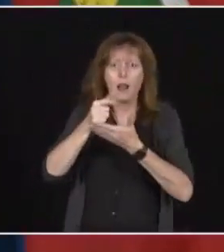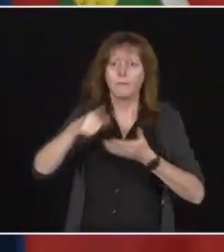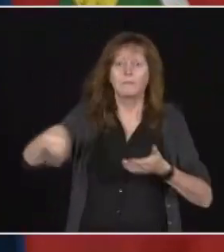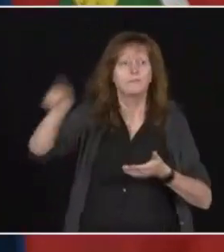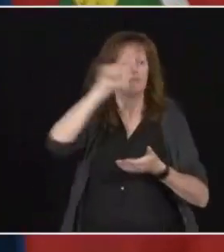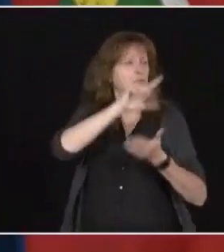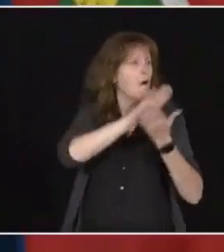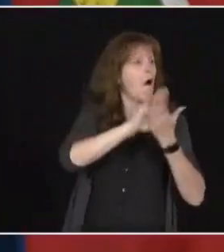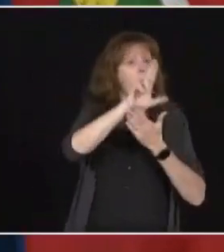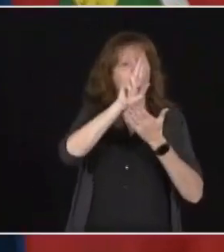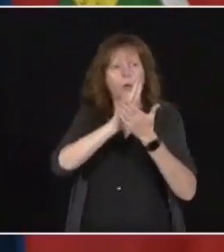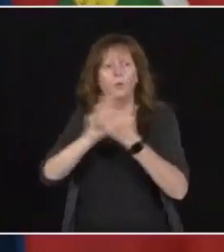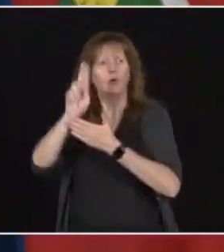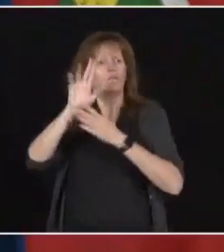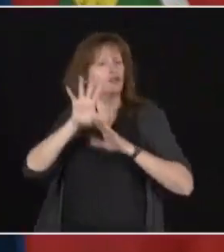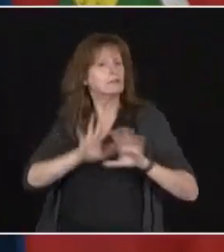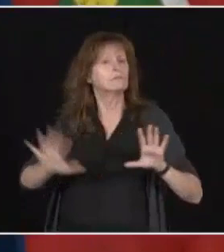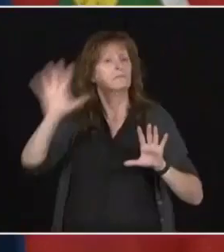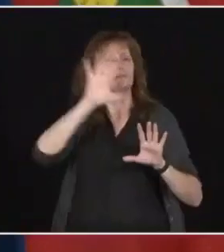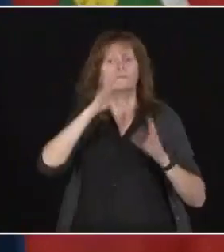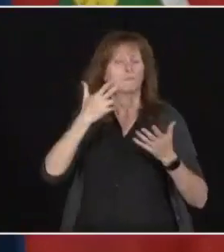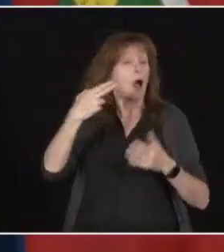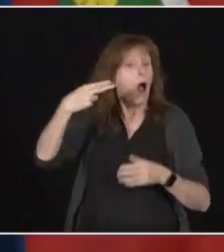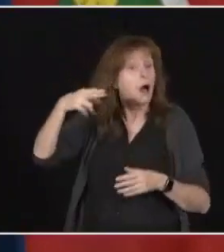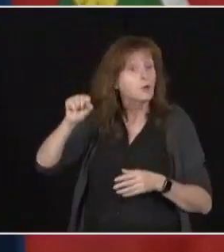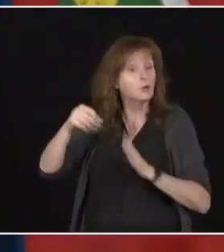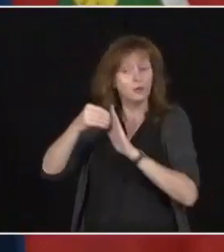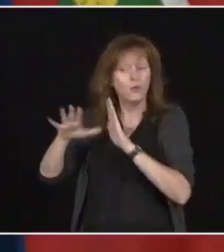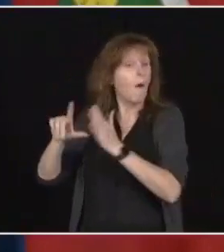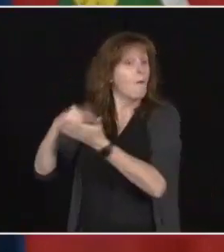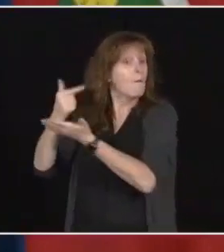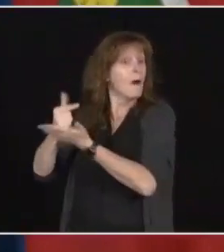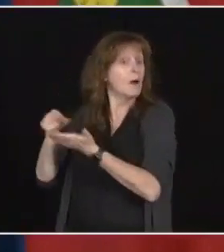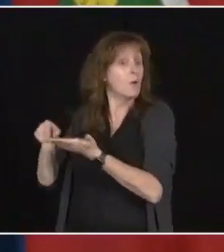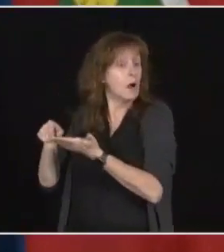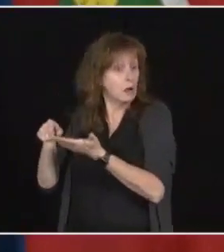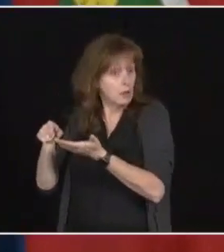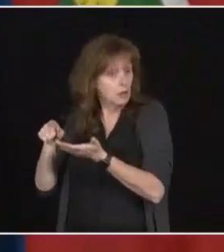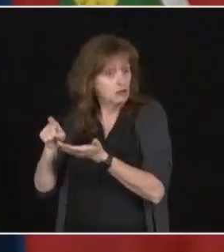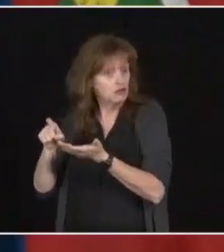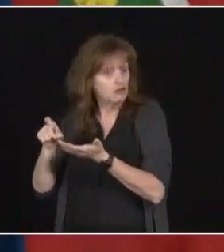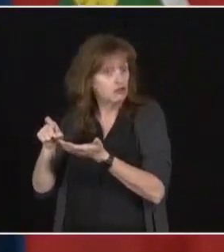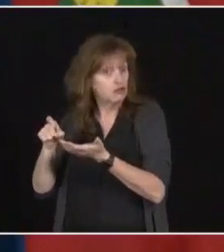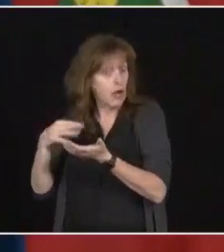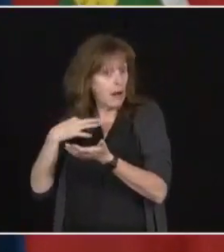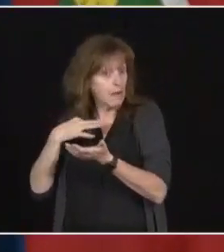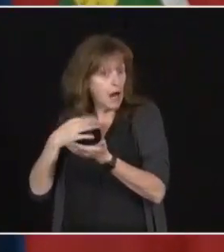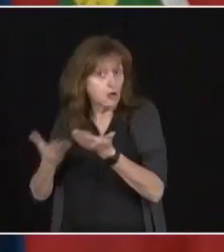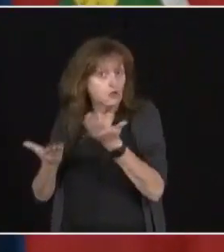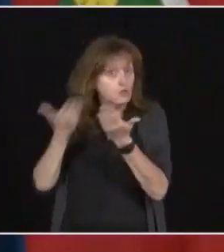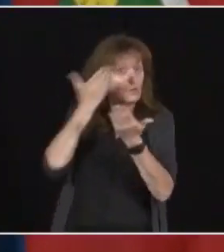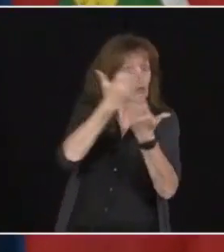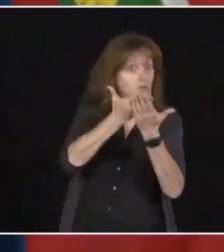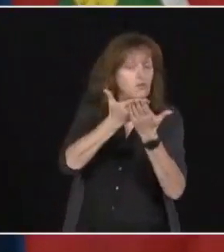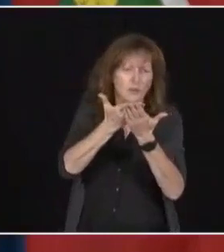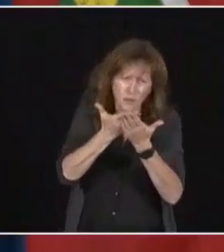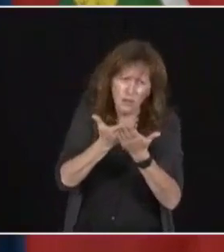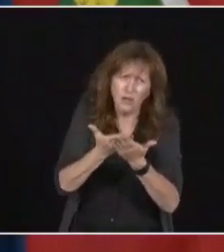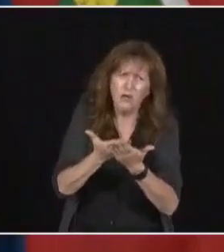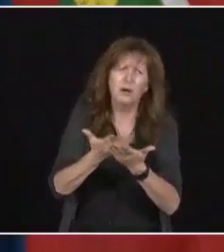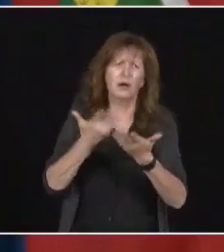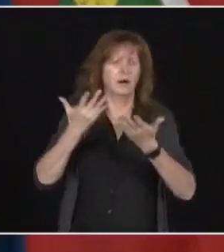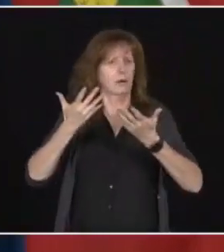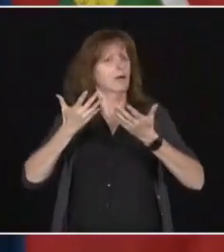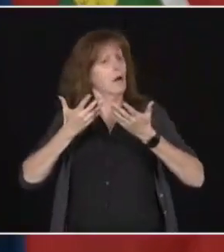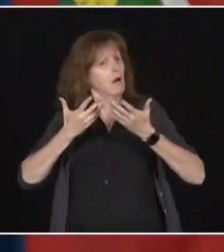contemplating whether or not to submit deposits right now, as this is the time where acceptance letters are currently being